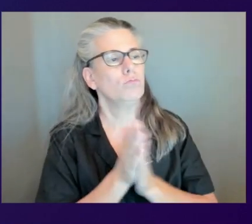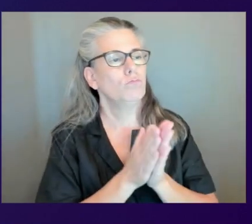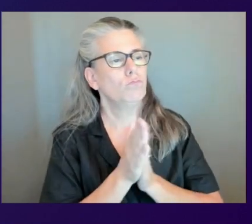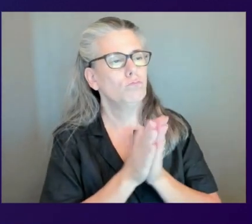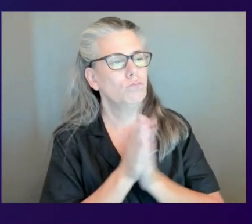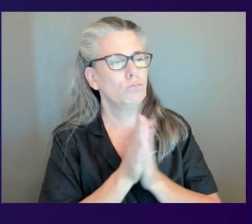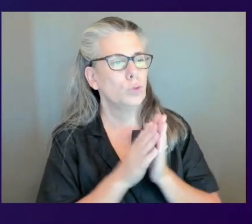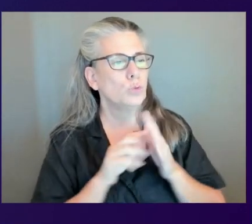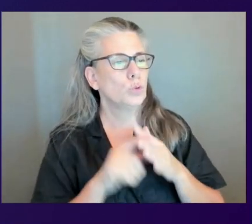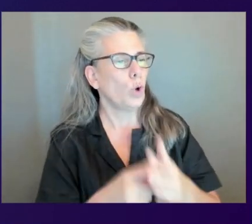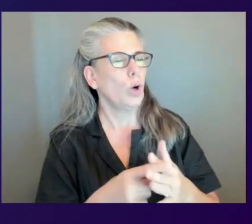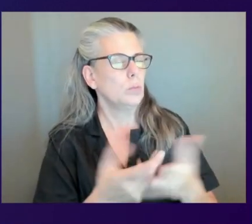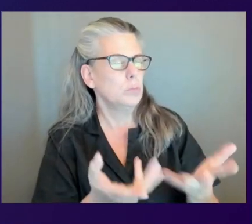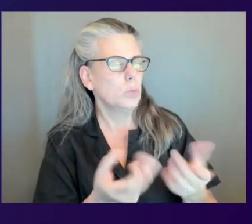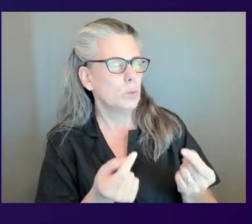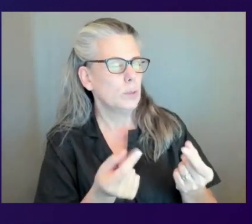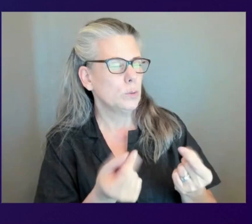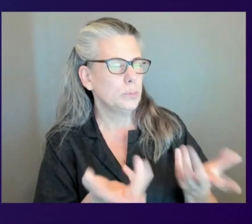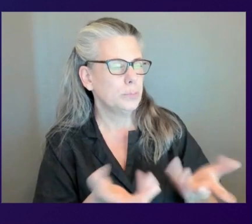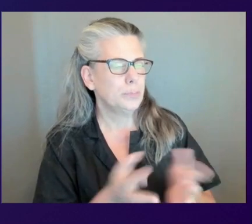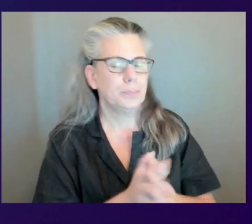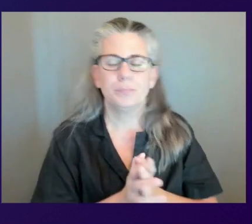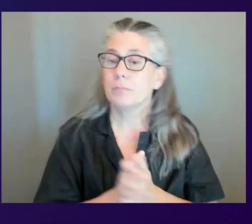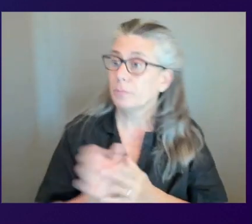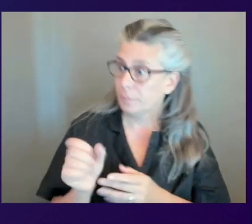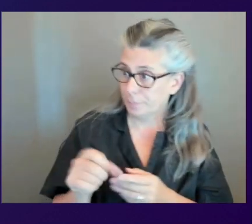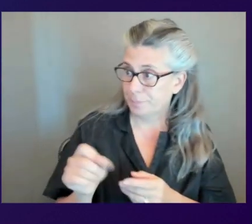started? Yeah, so if you're